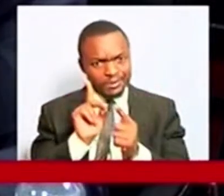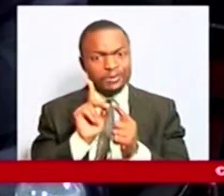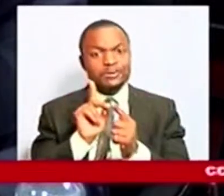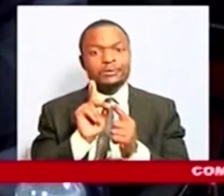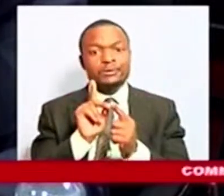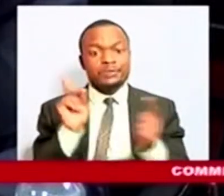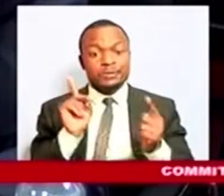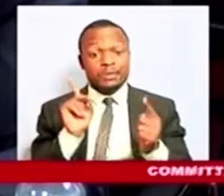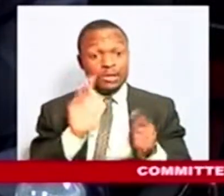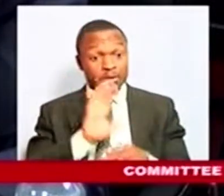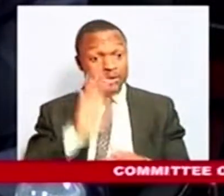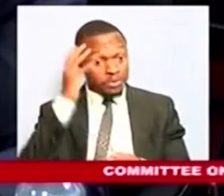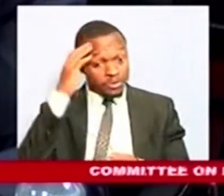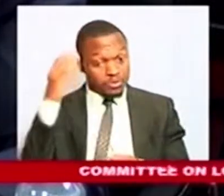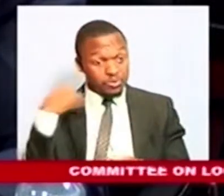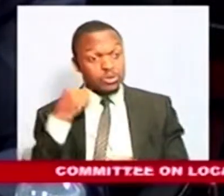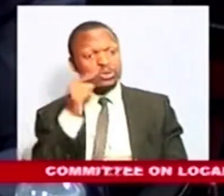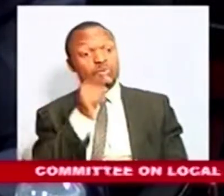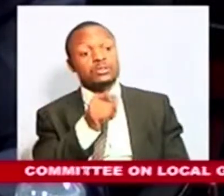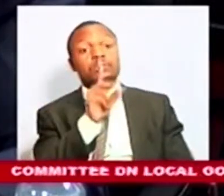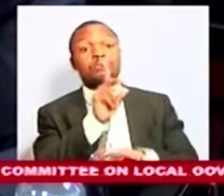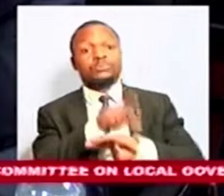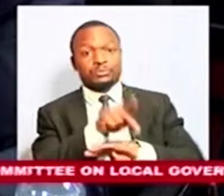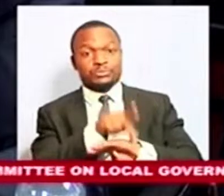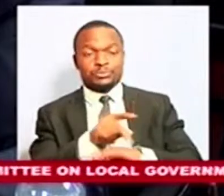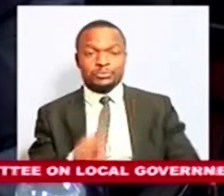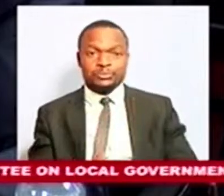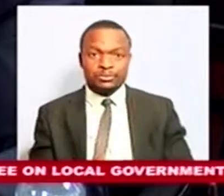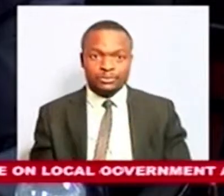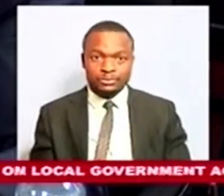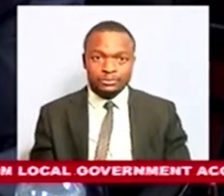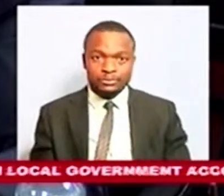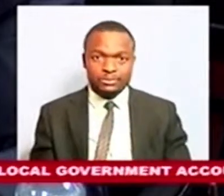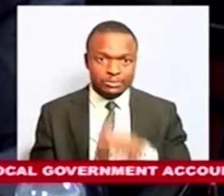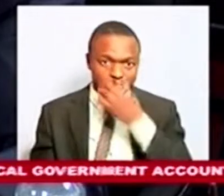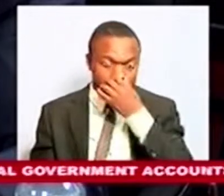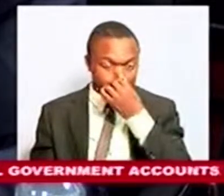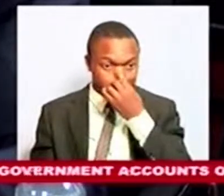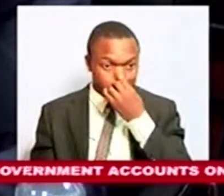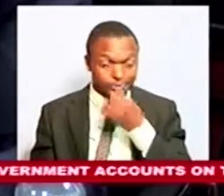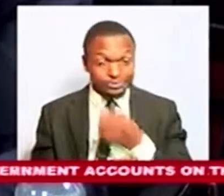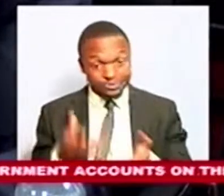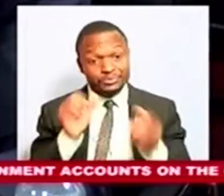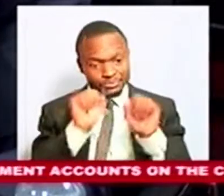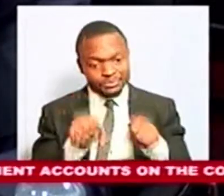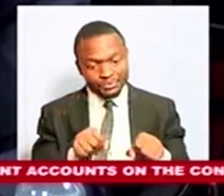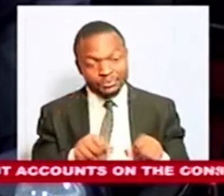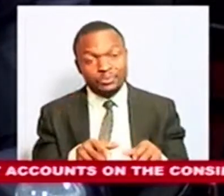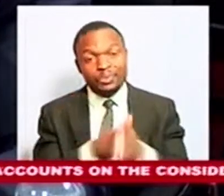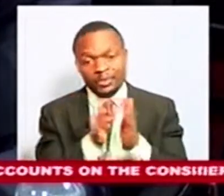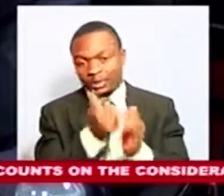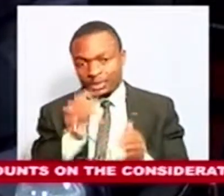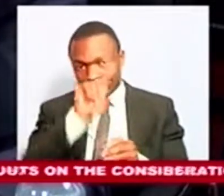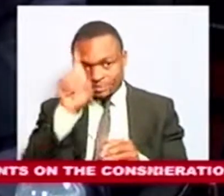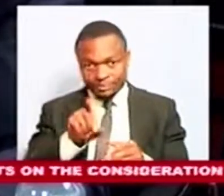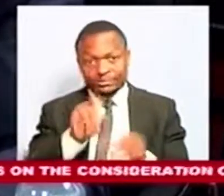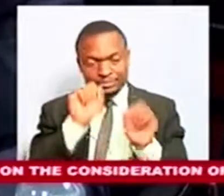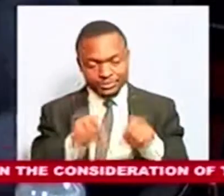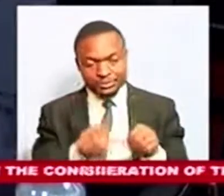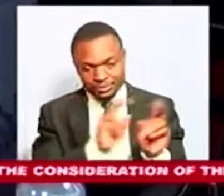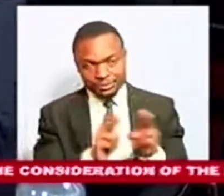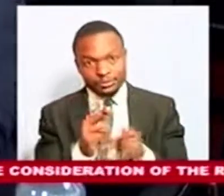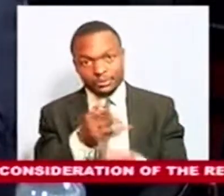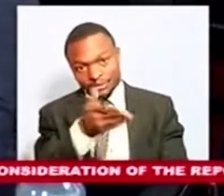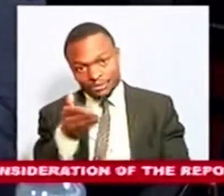this project? Then from there, maybe I can ask another question. Maybe could you just first answer